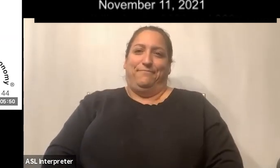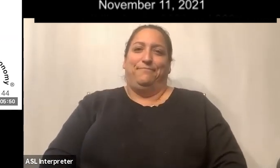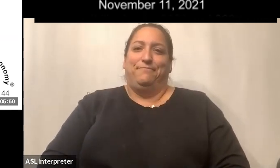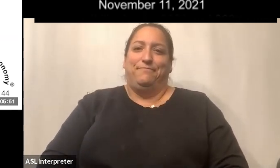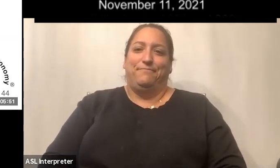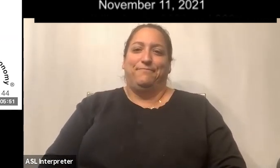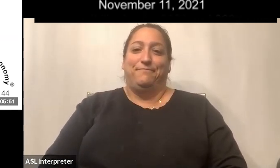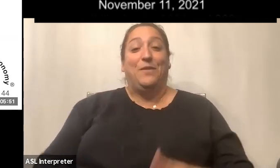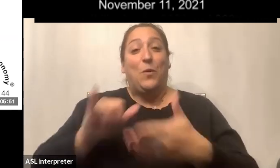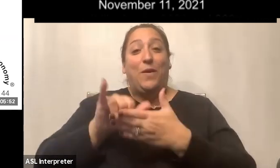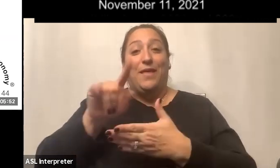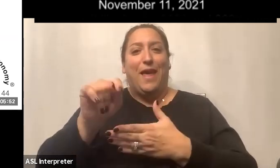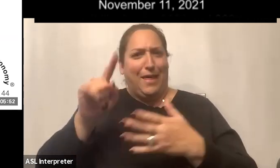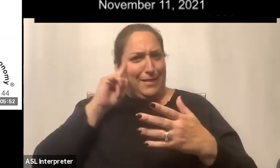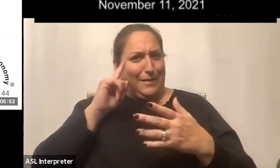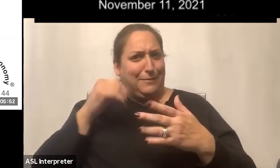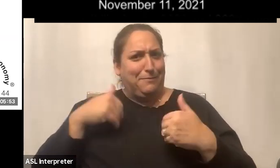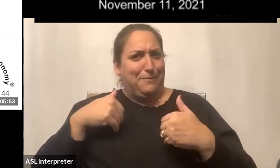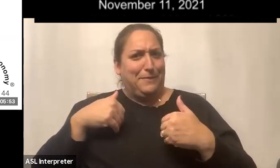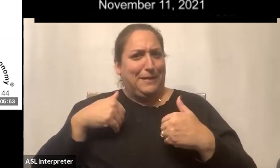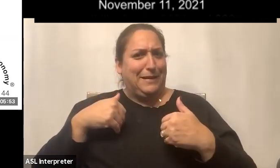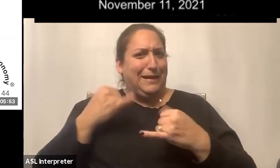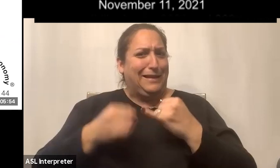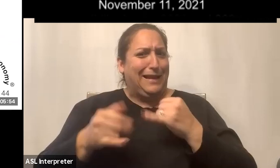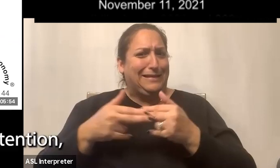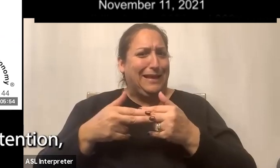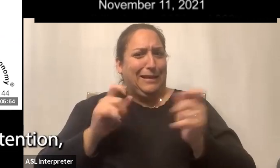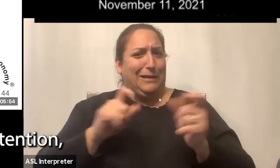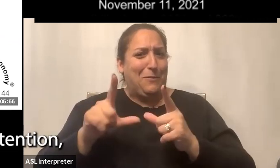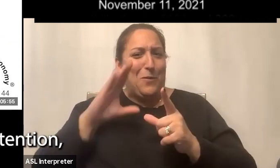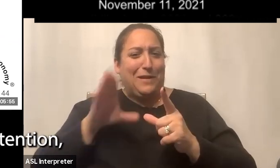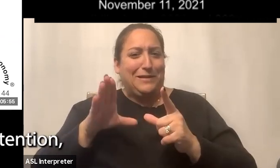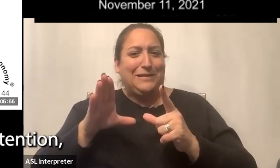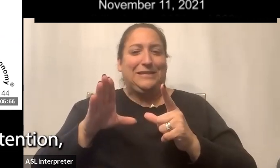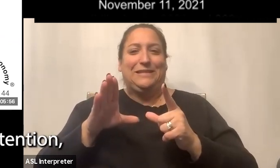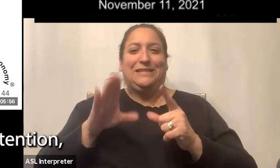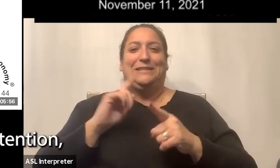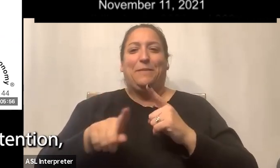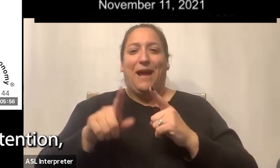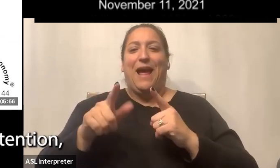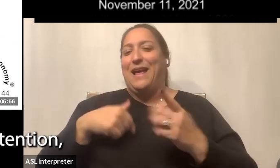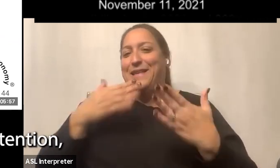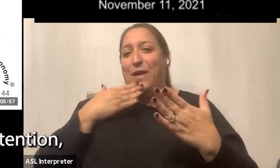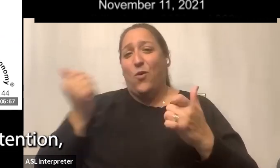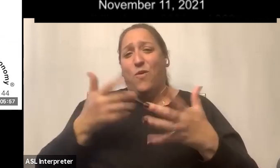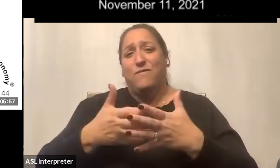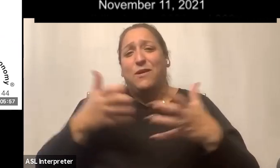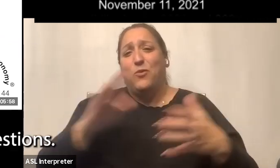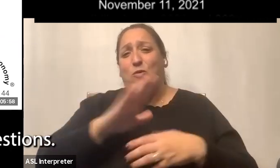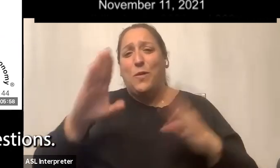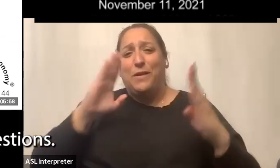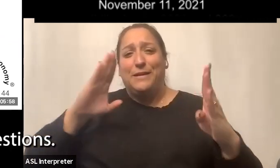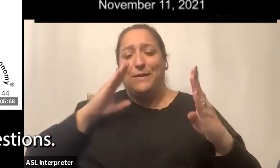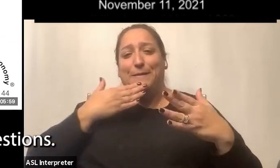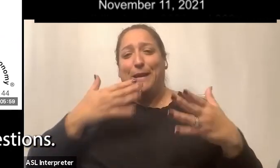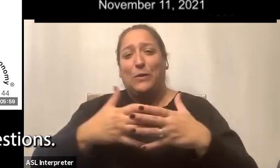And with that, I think see if my last slide will come up. But basically, I thank you very much for your attention,